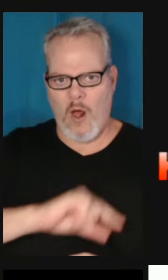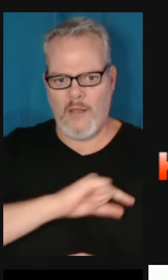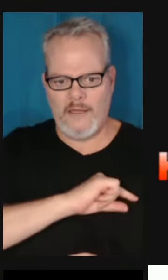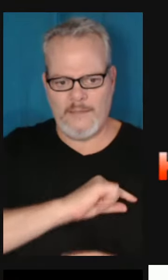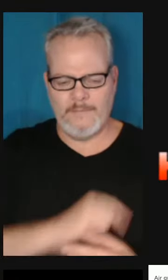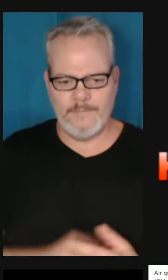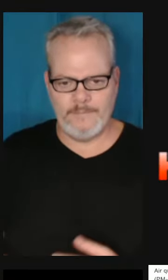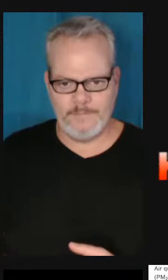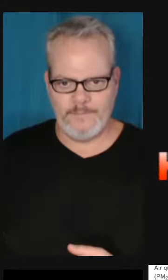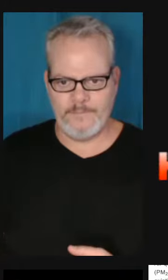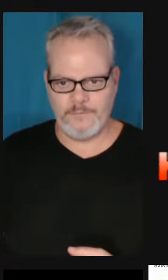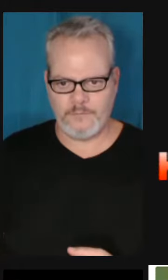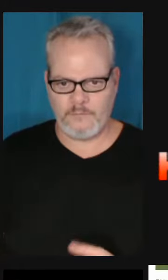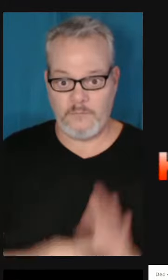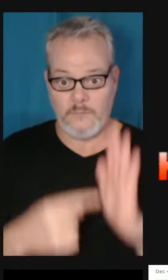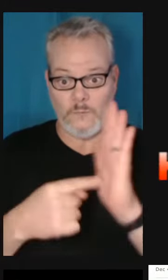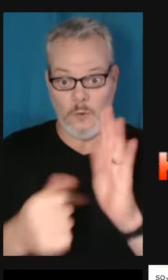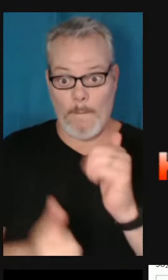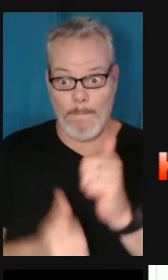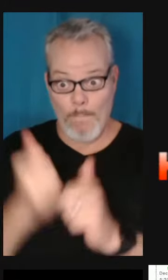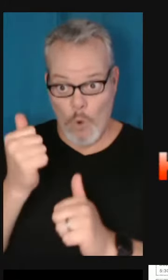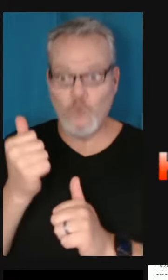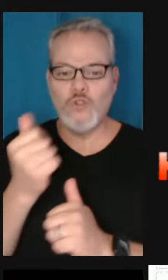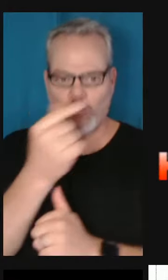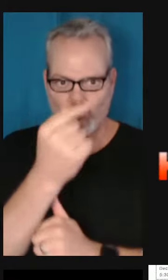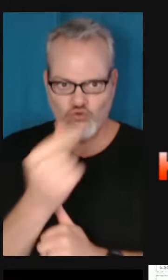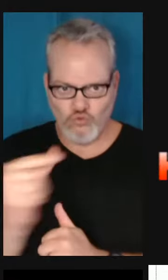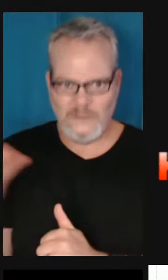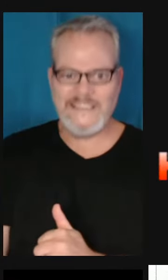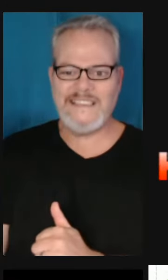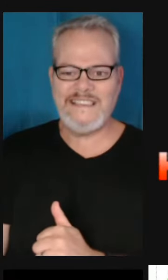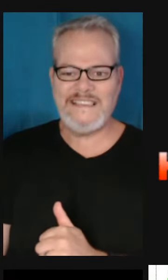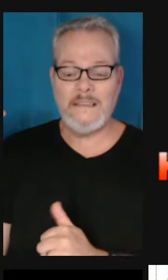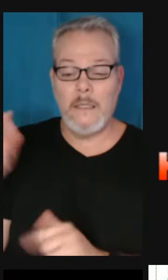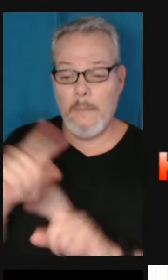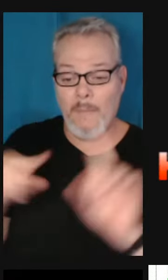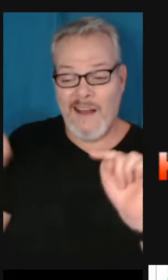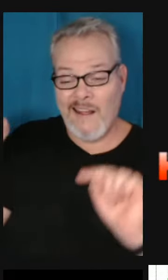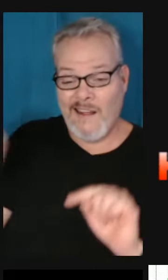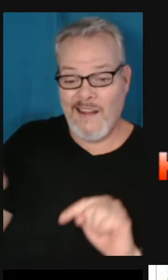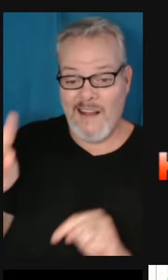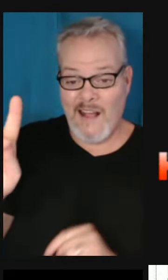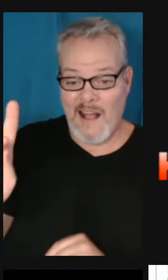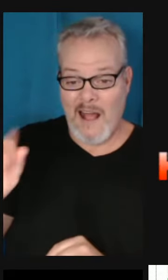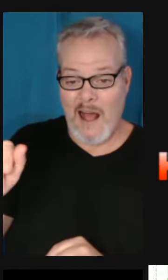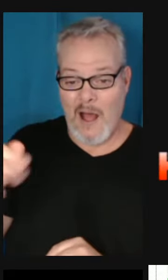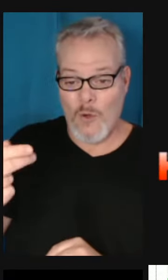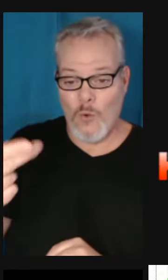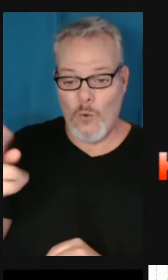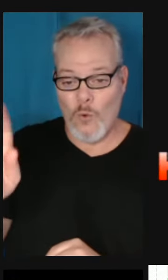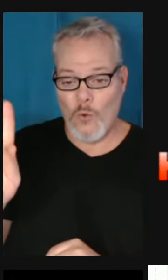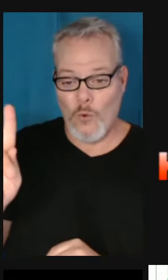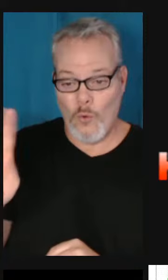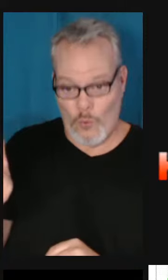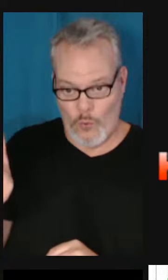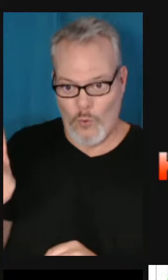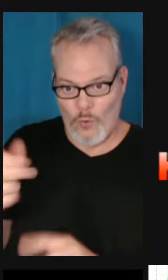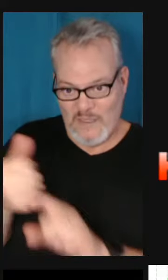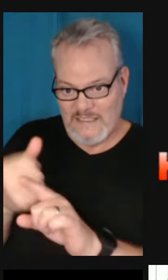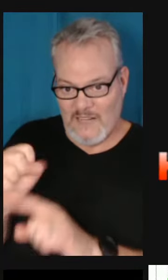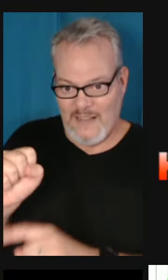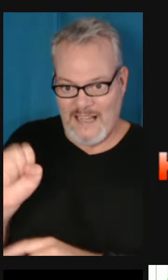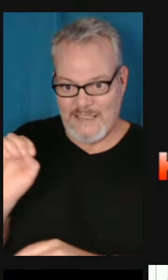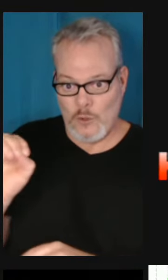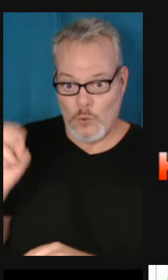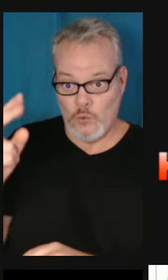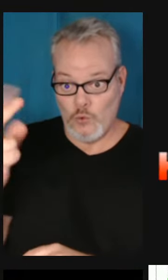and show you that mostly it's in the green. But down at Kahuku, the SO2 unit is registering lots